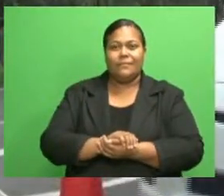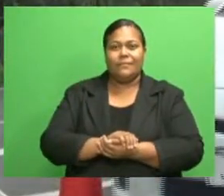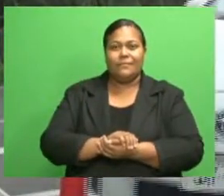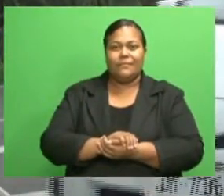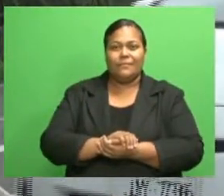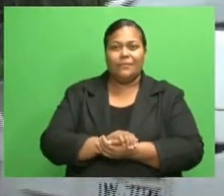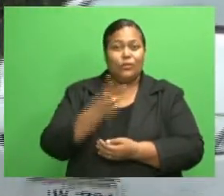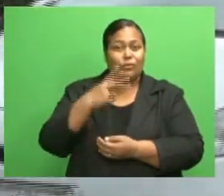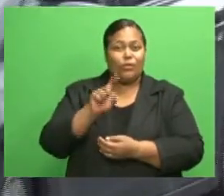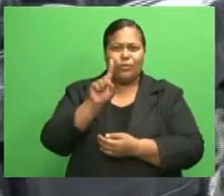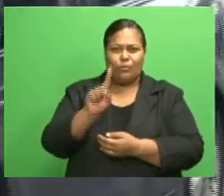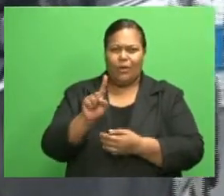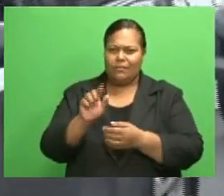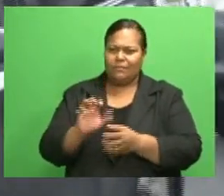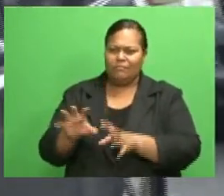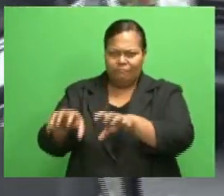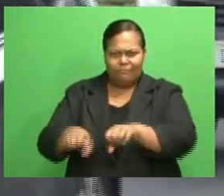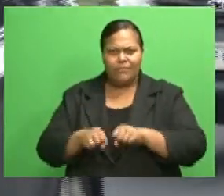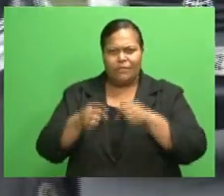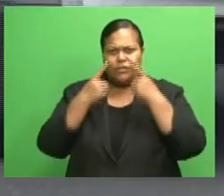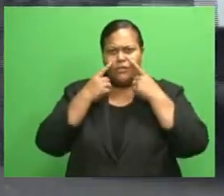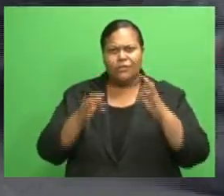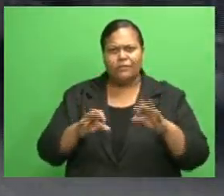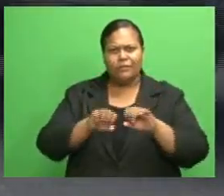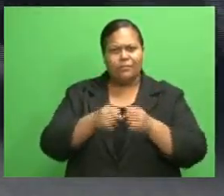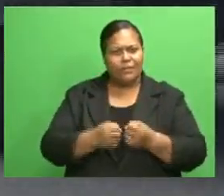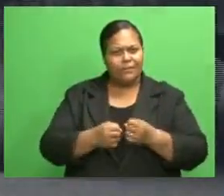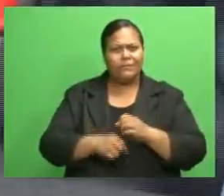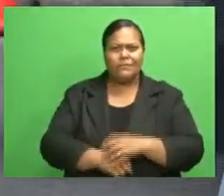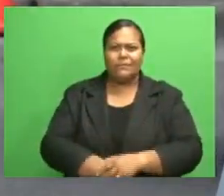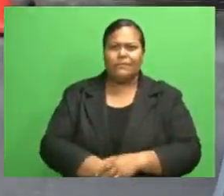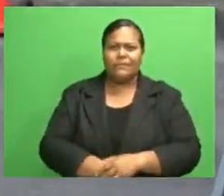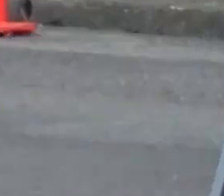And 21 arrests for curfew breaches.